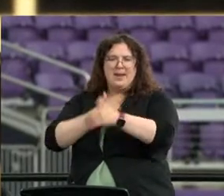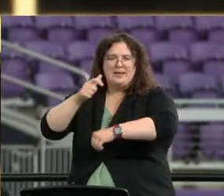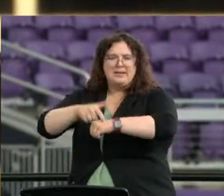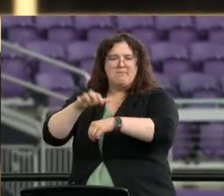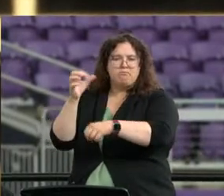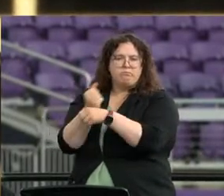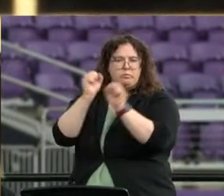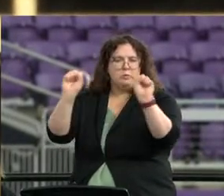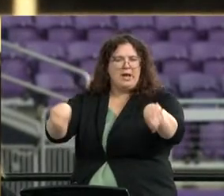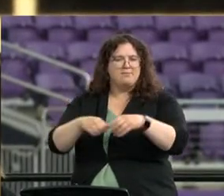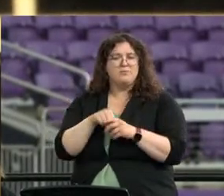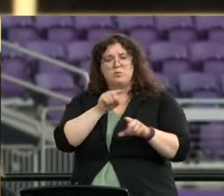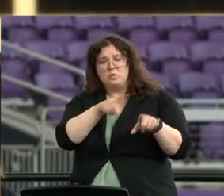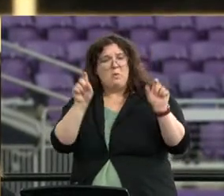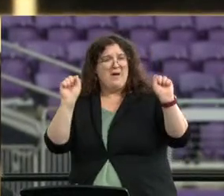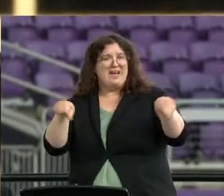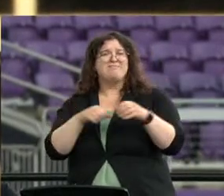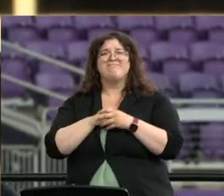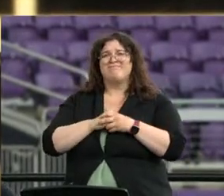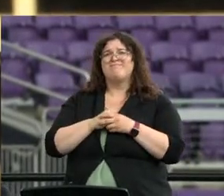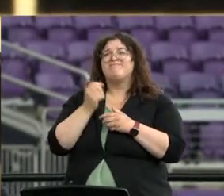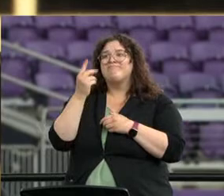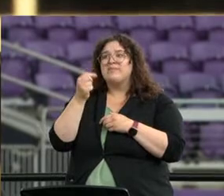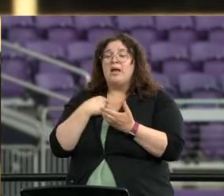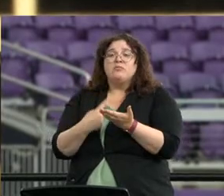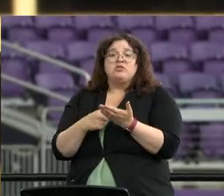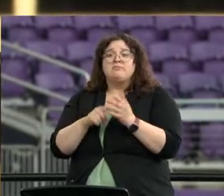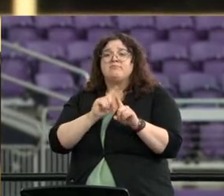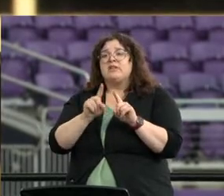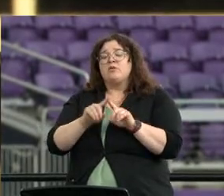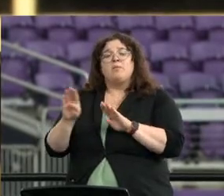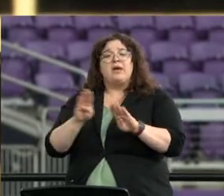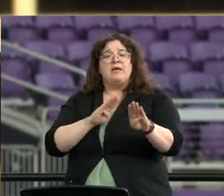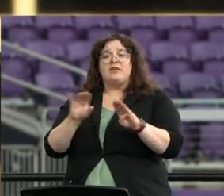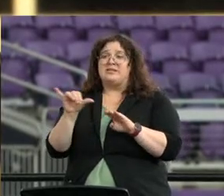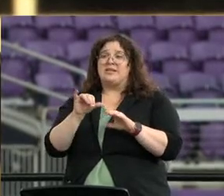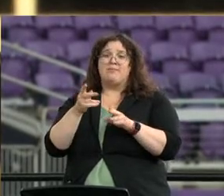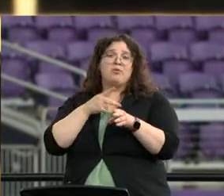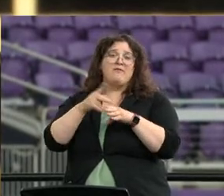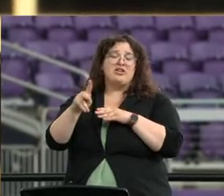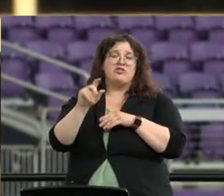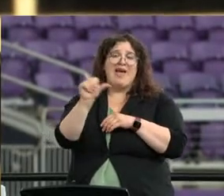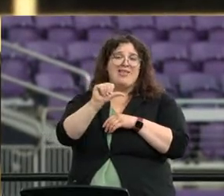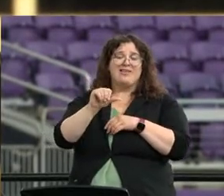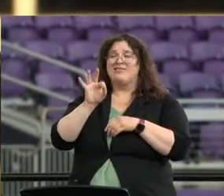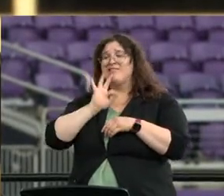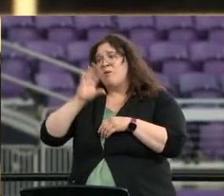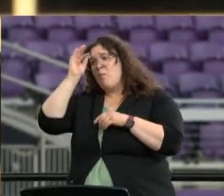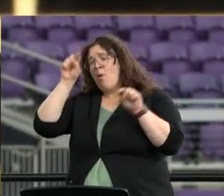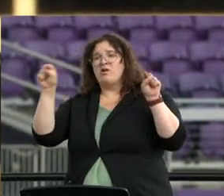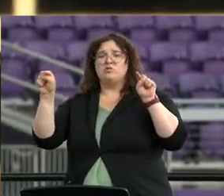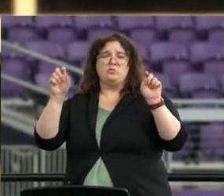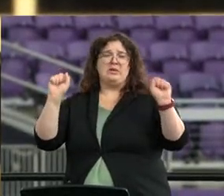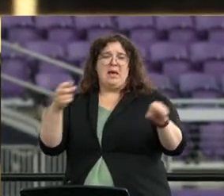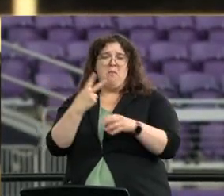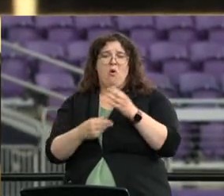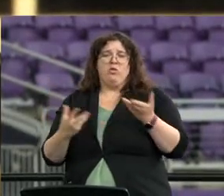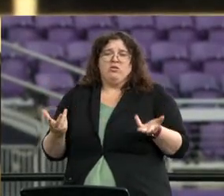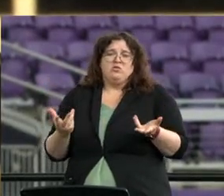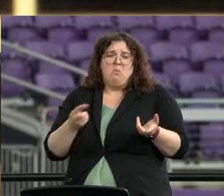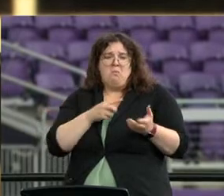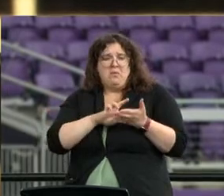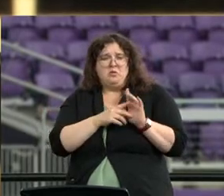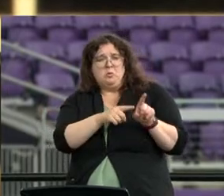capable. After all, I'm simply talking about the type of act that a professional athlete and a 9-year-old boy are equally capable of